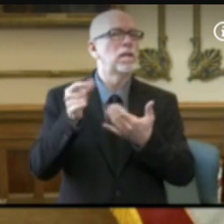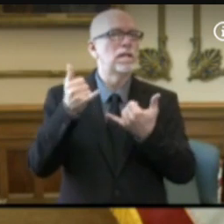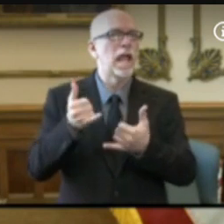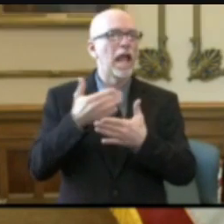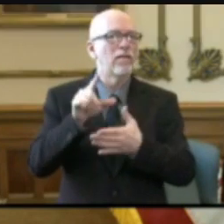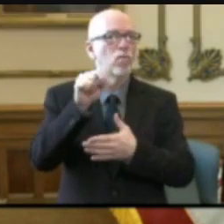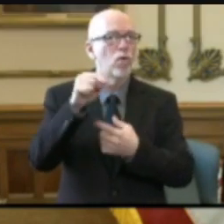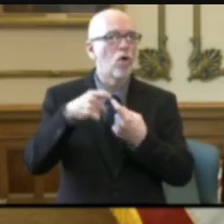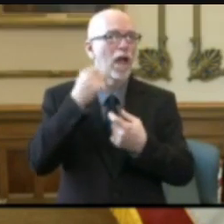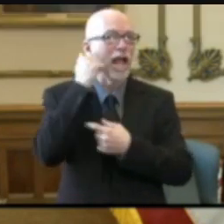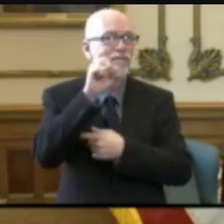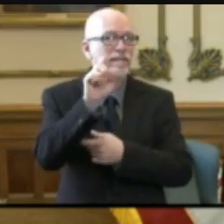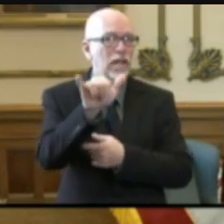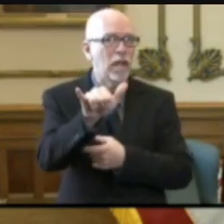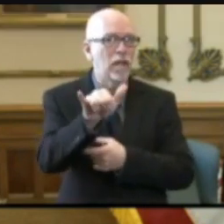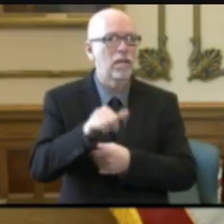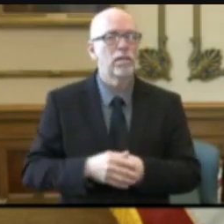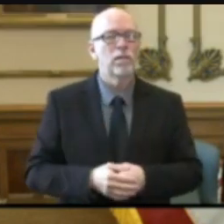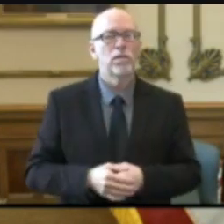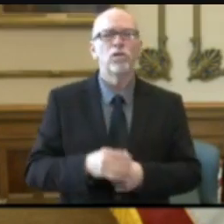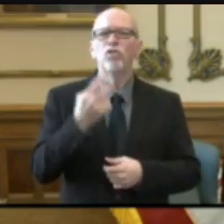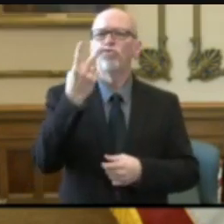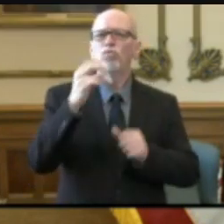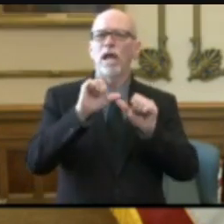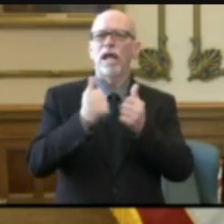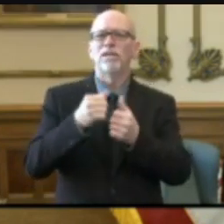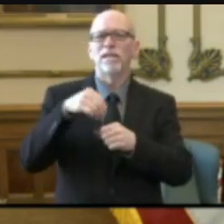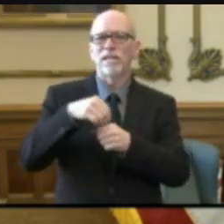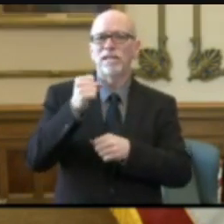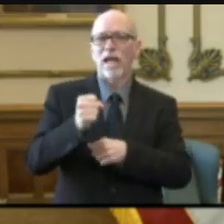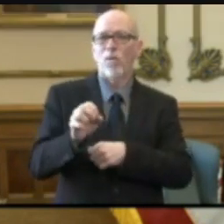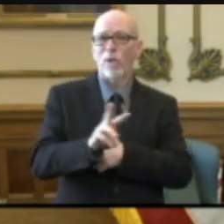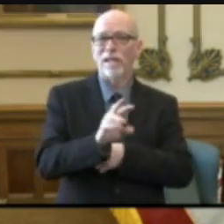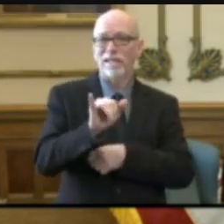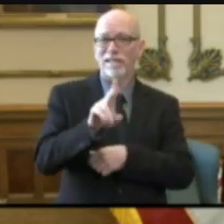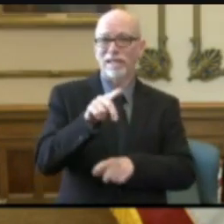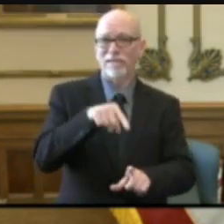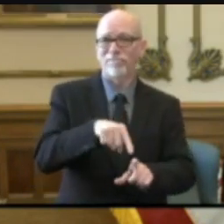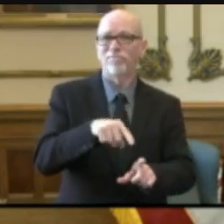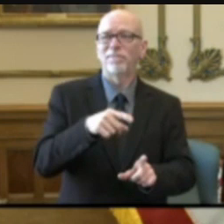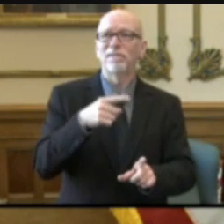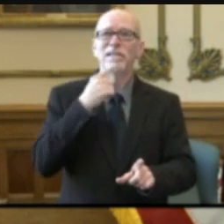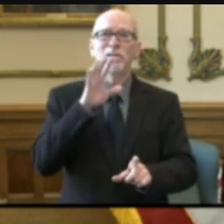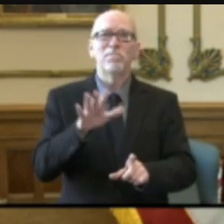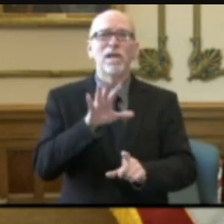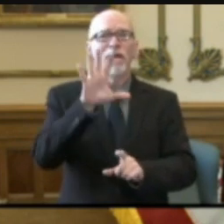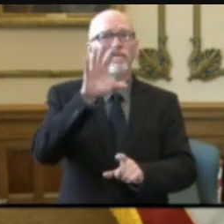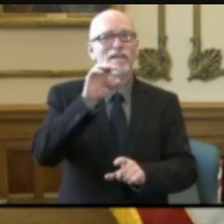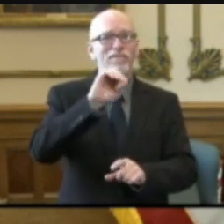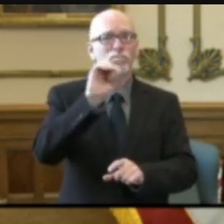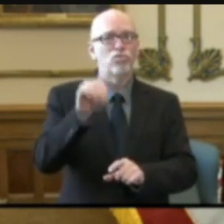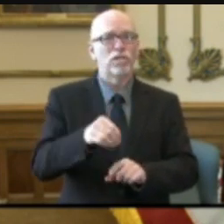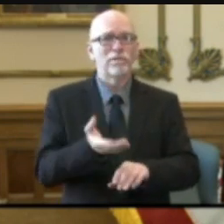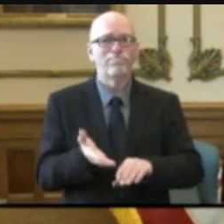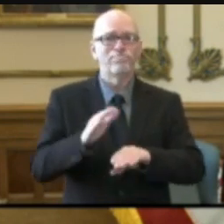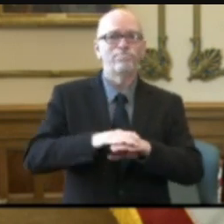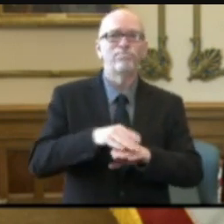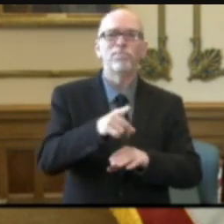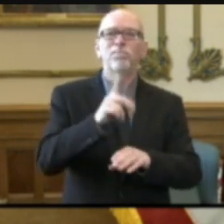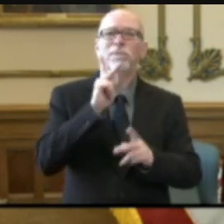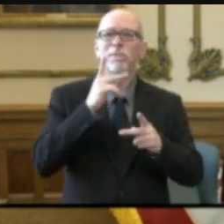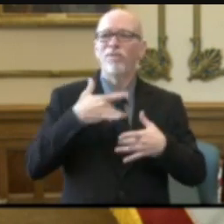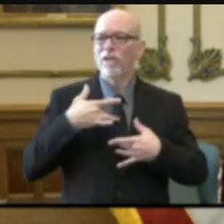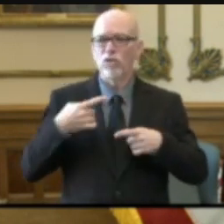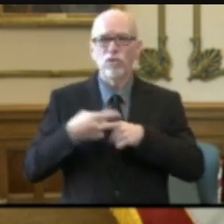$20 a day. 2 agencies in Southwest Indiana have reported somewhere around a 50% increase in crisis